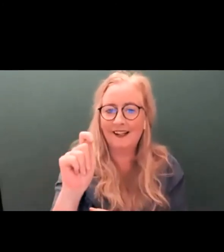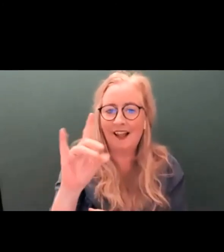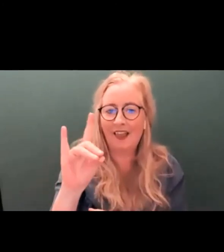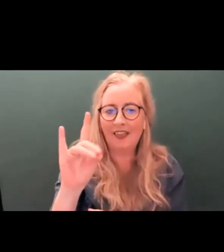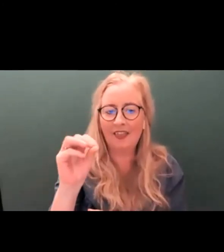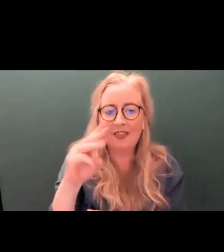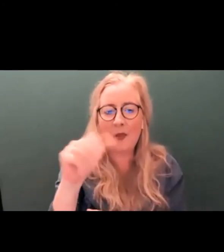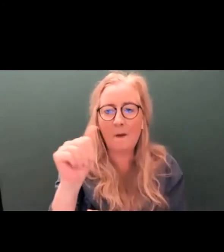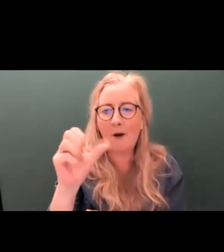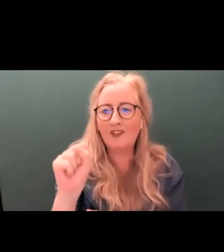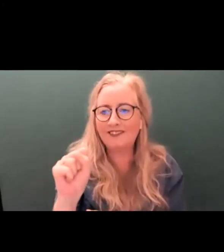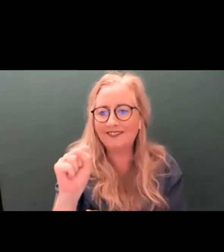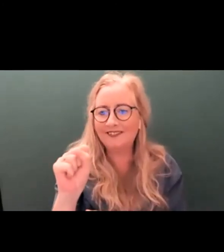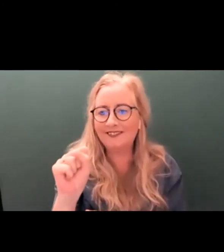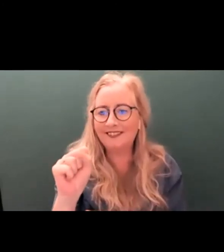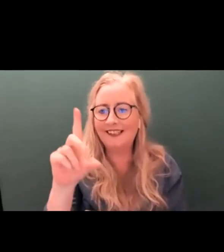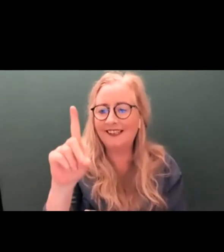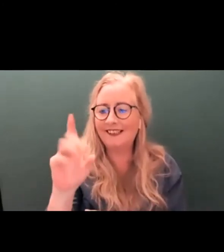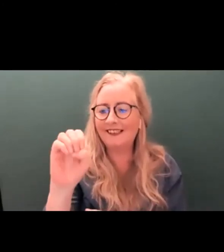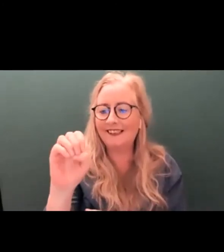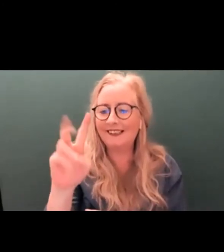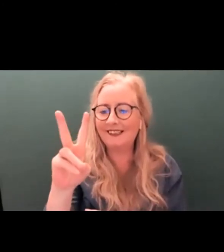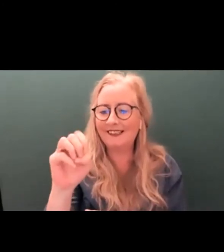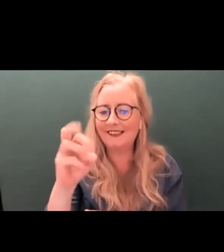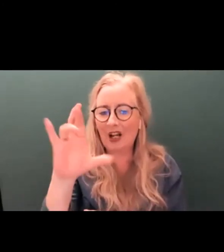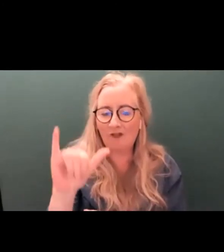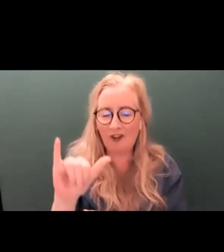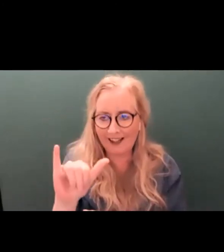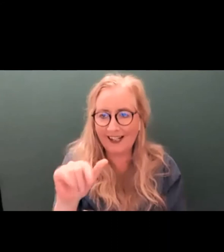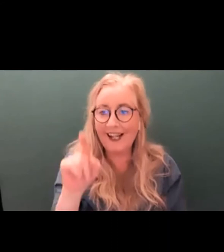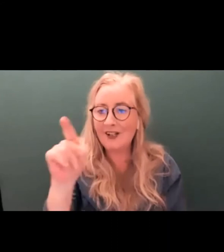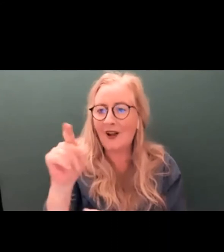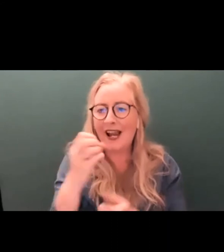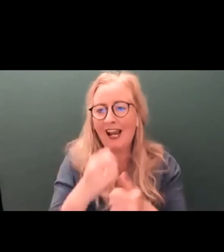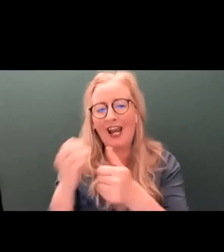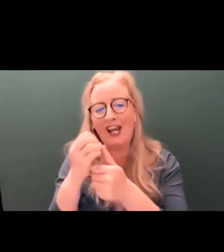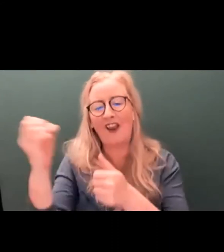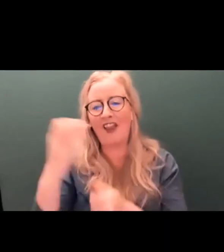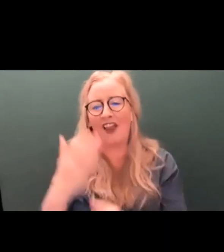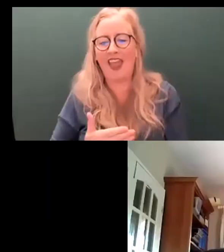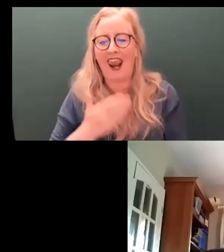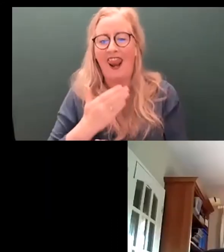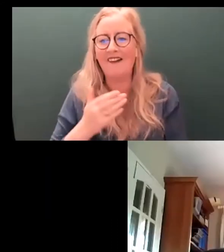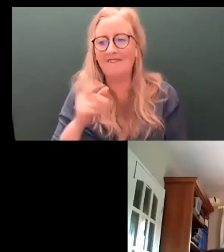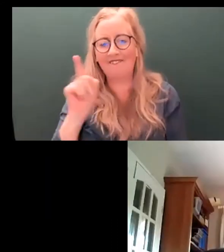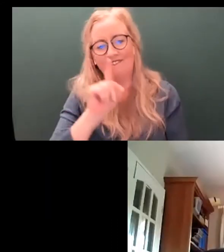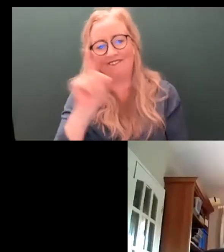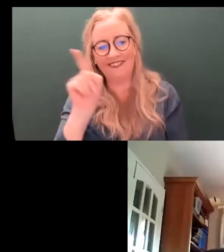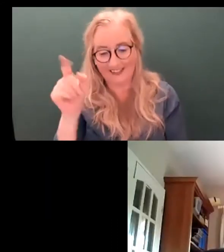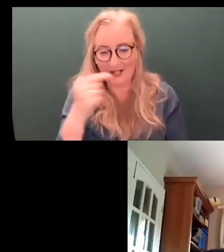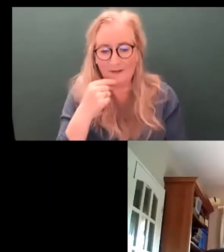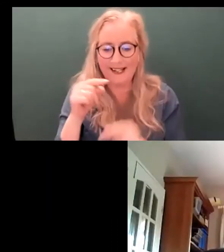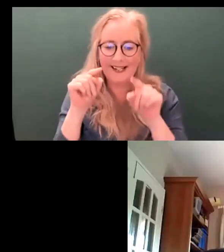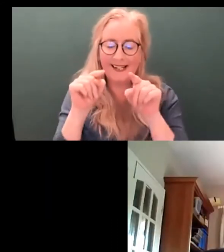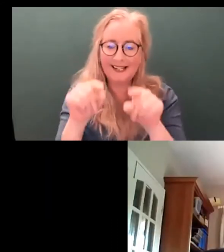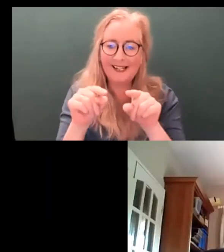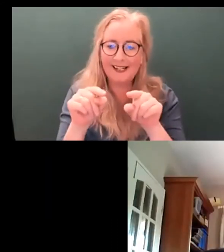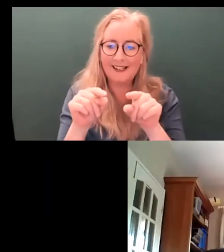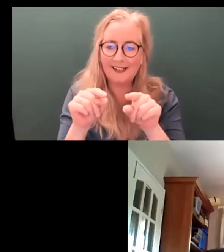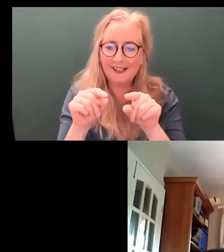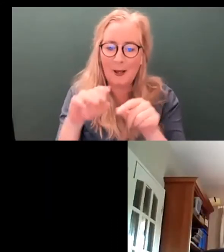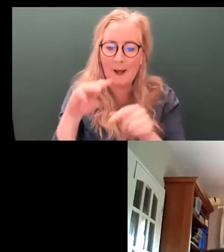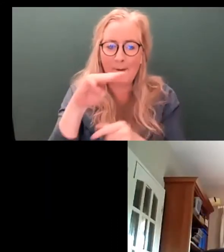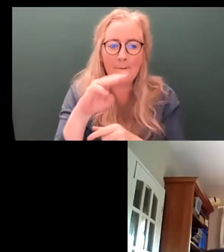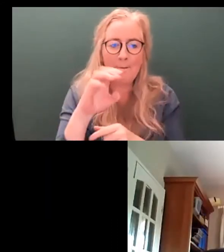Tomás, perhaps in another life, met Lysanne because he is a media and arts